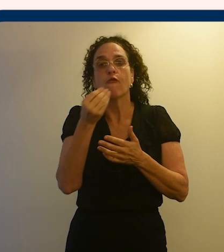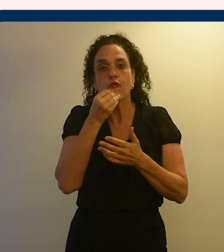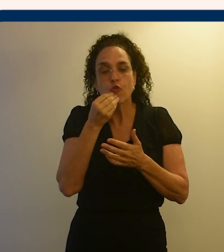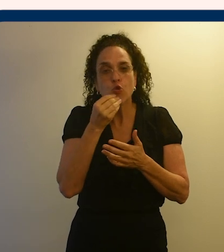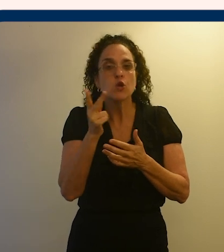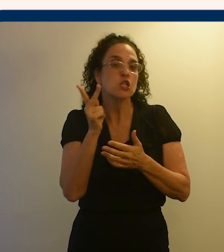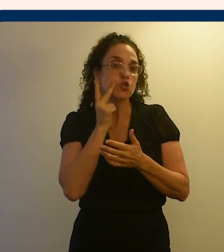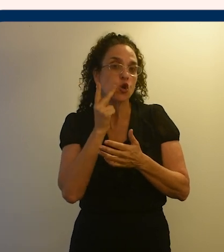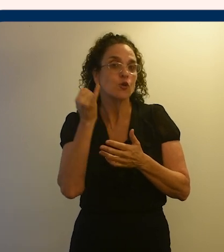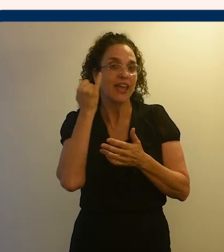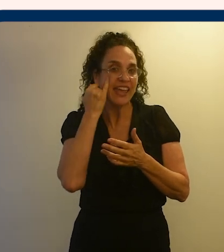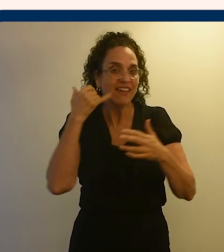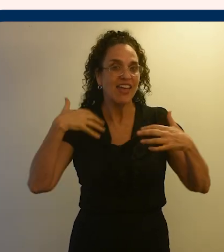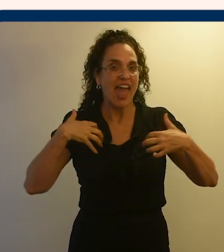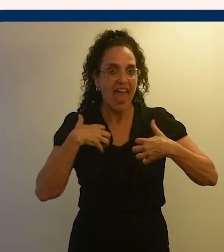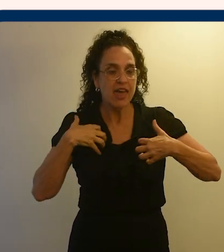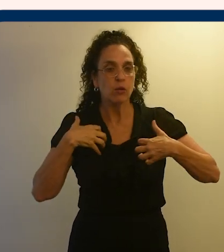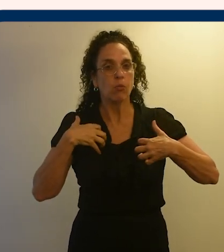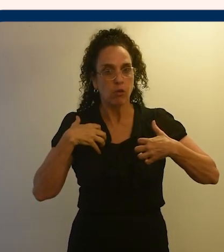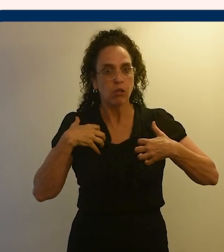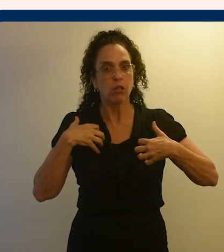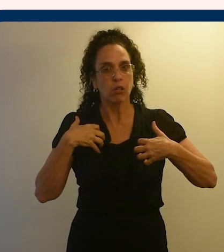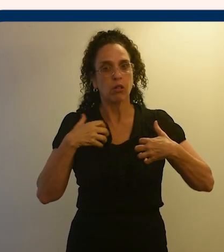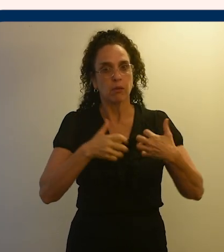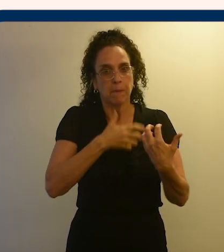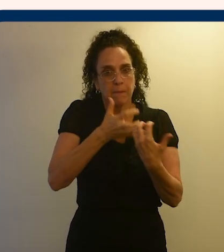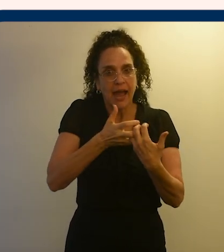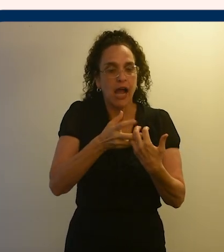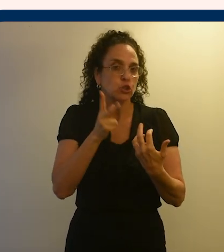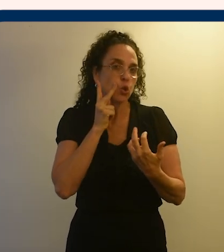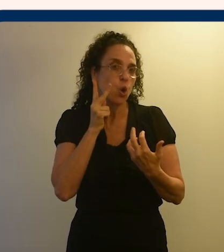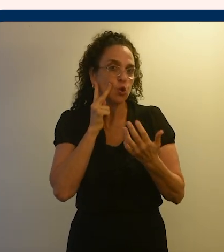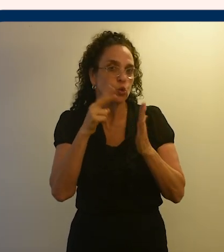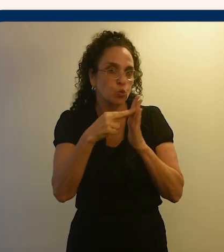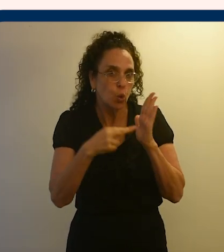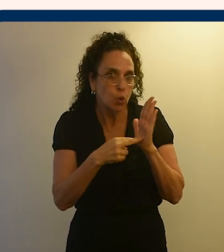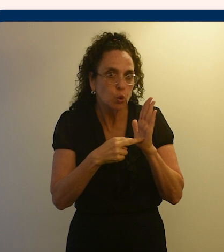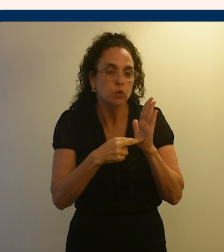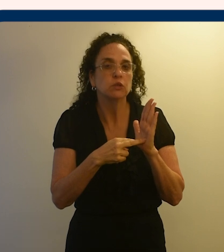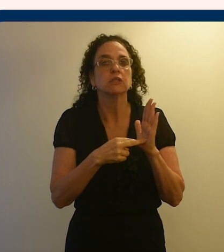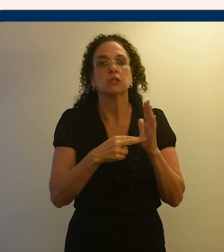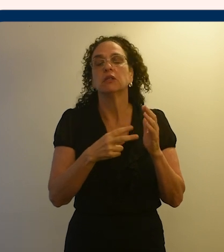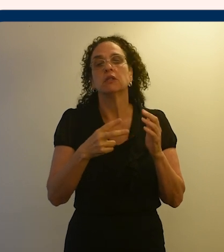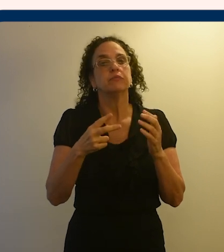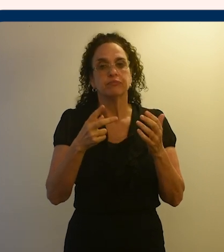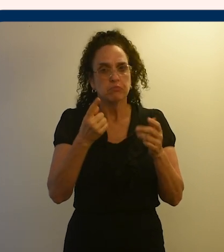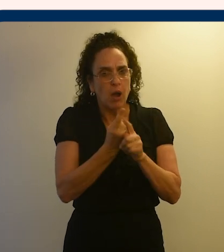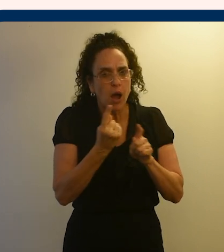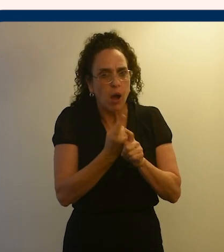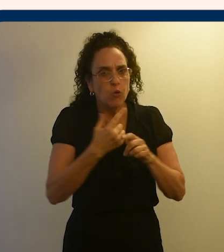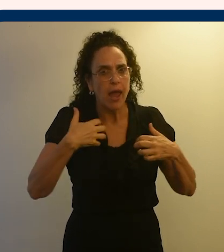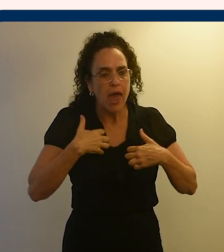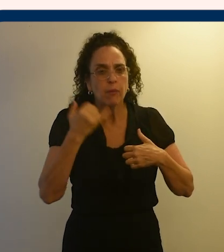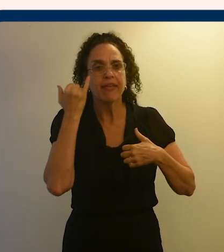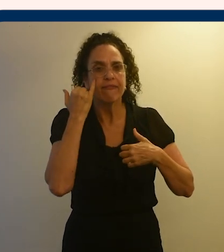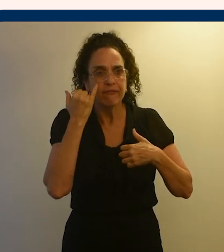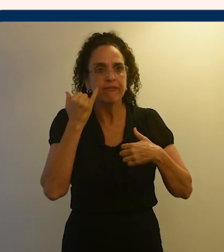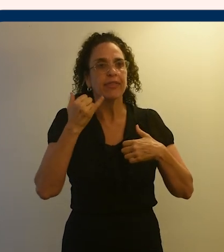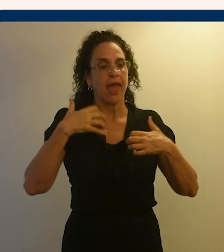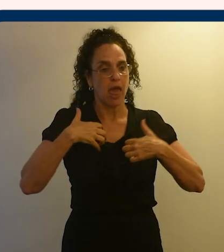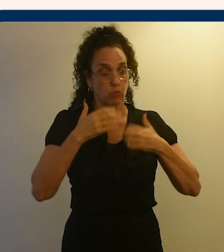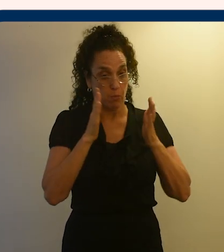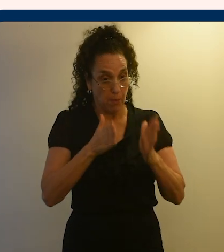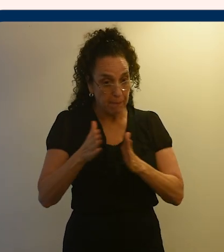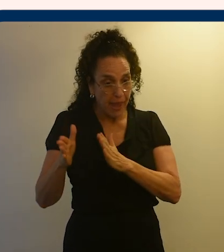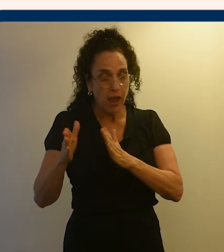the animal was the right animal, when it was prepared and slaughtered properly, according to the